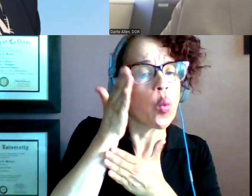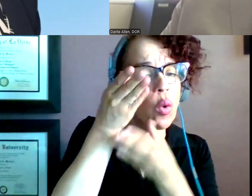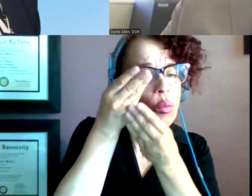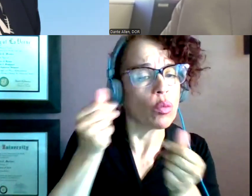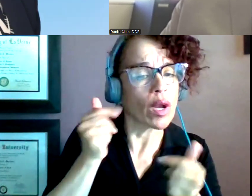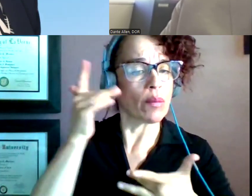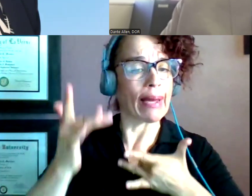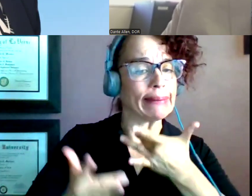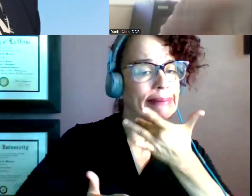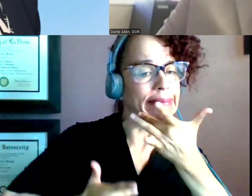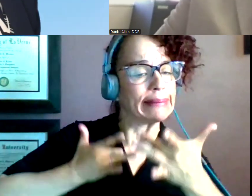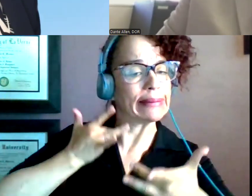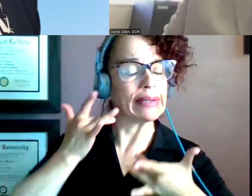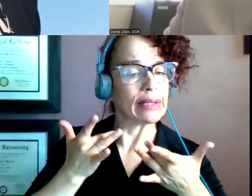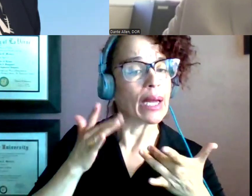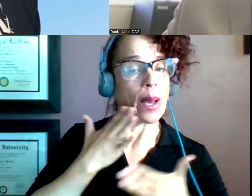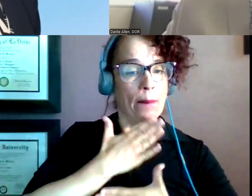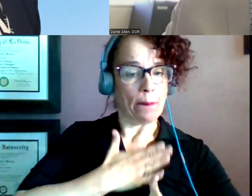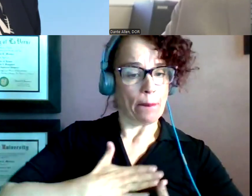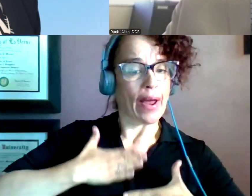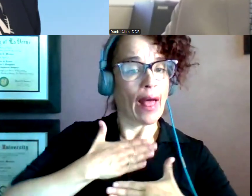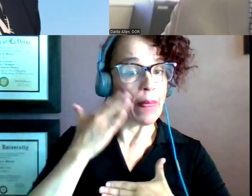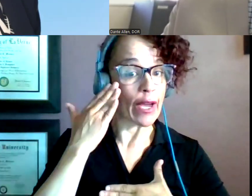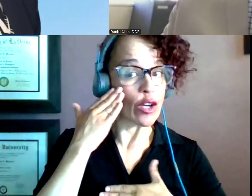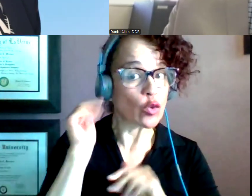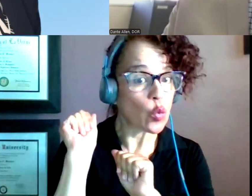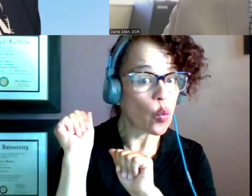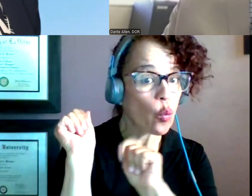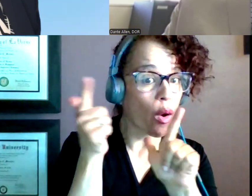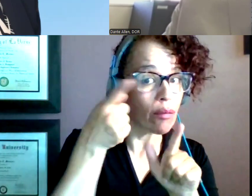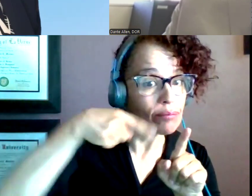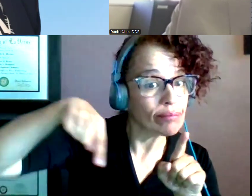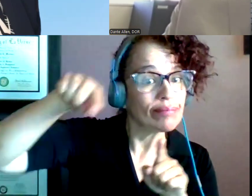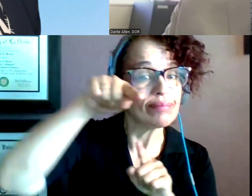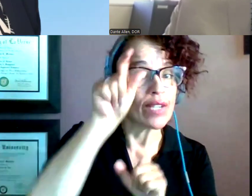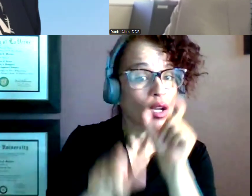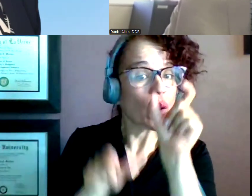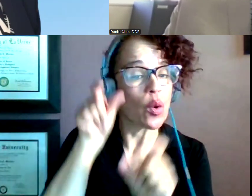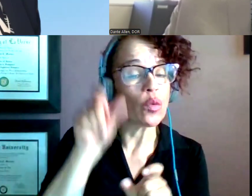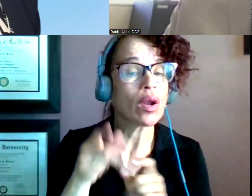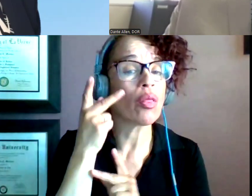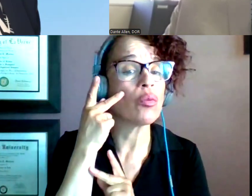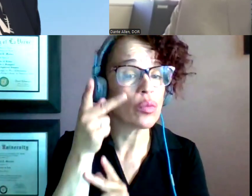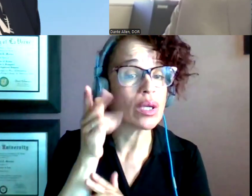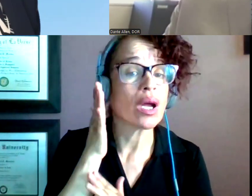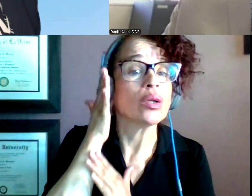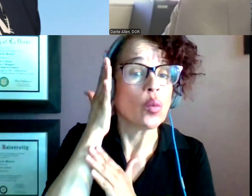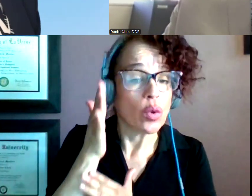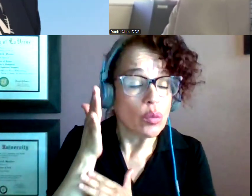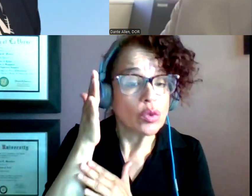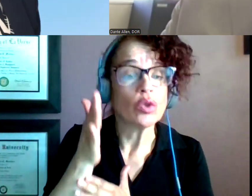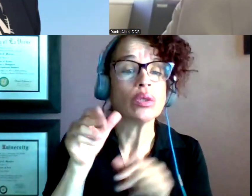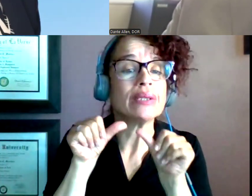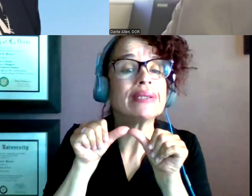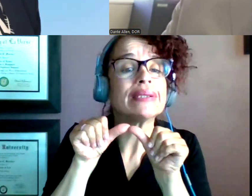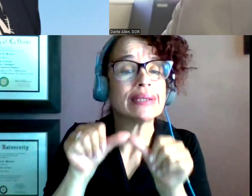really excited. So it's my pleasure to get to know you all and look forward to